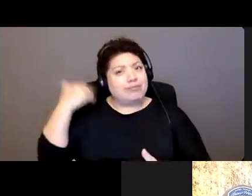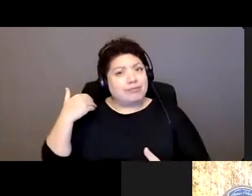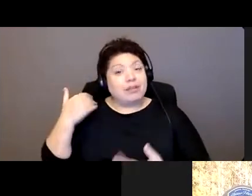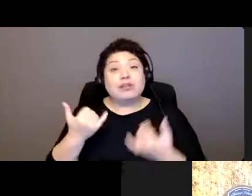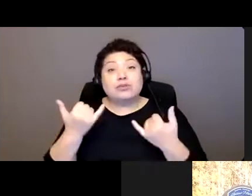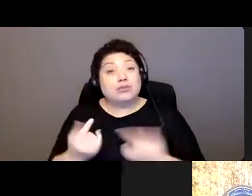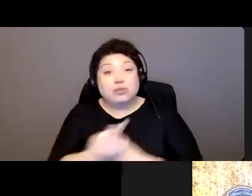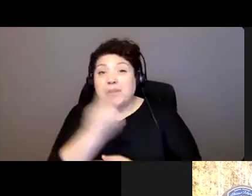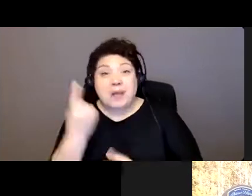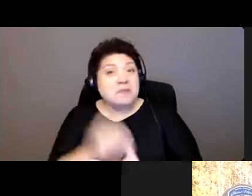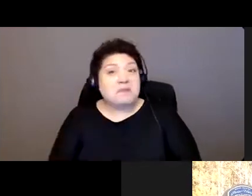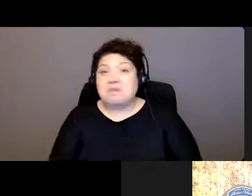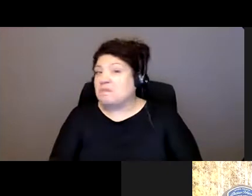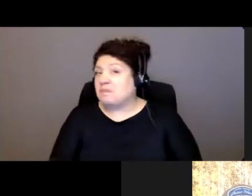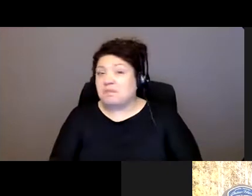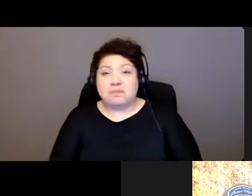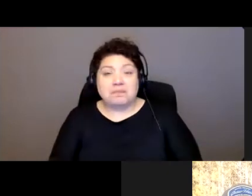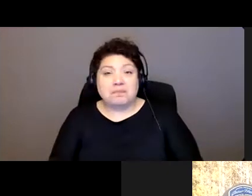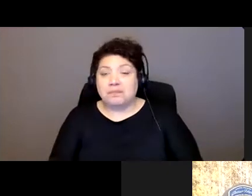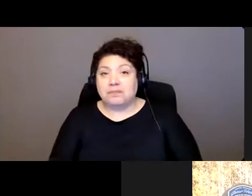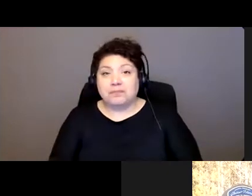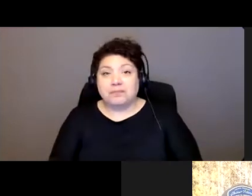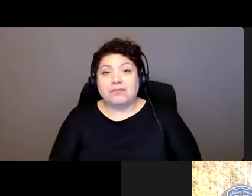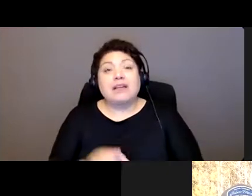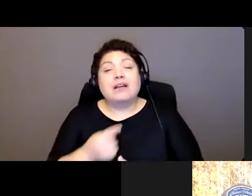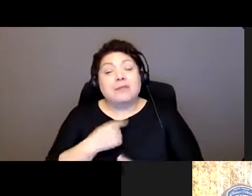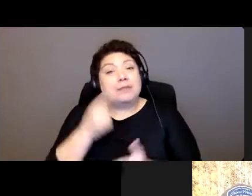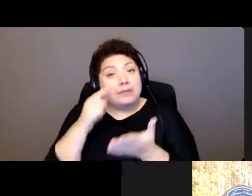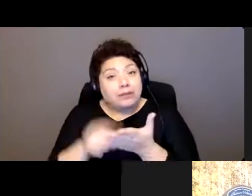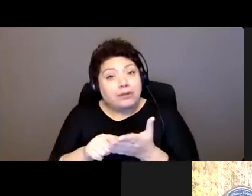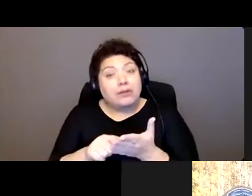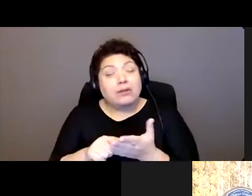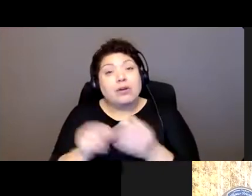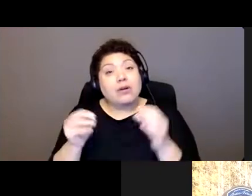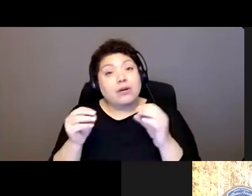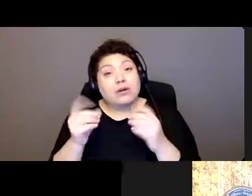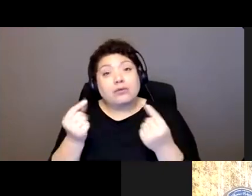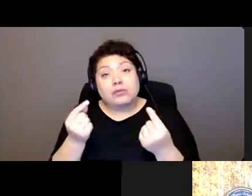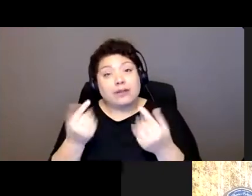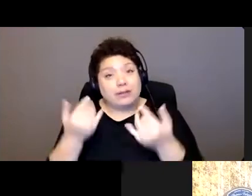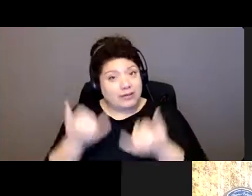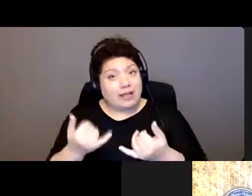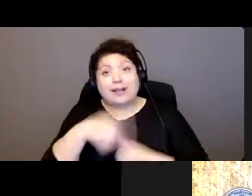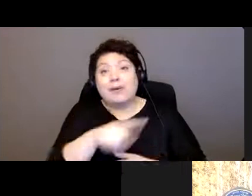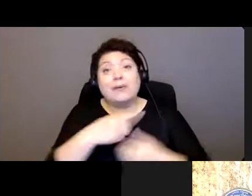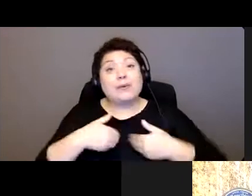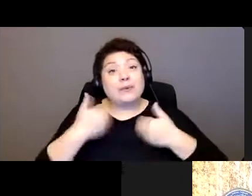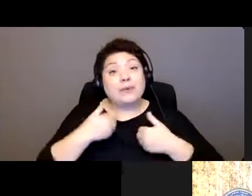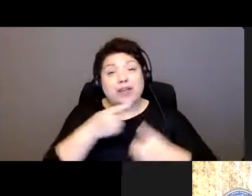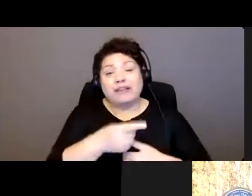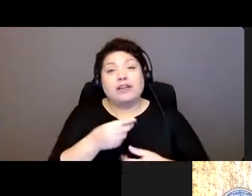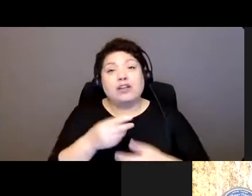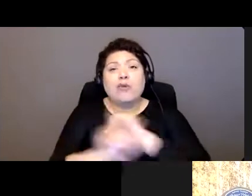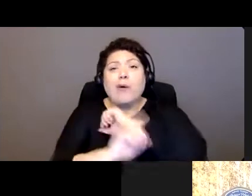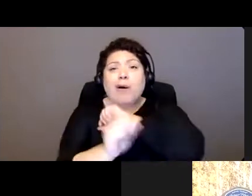much anymore. What I noticed lately is I see young people throw trash on the ground. They don't pick it